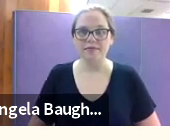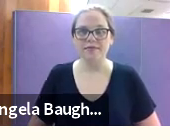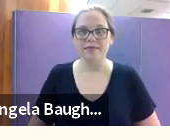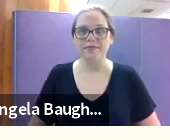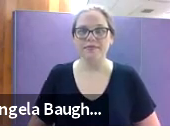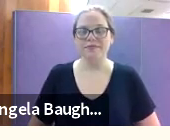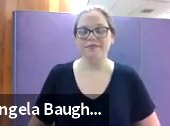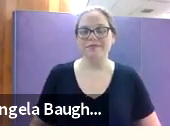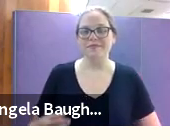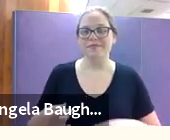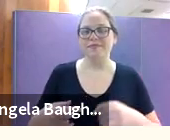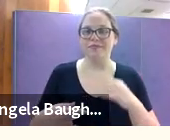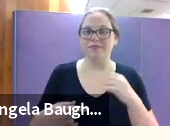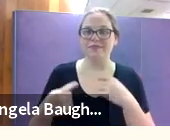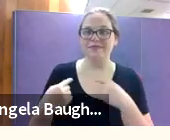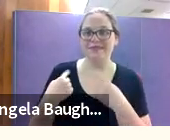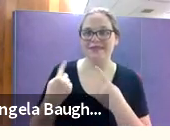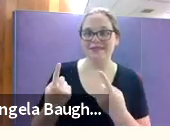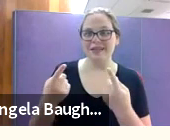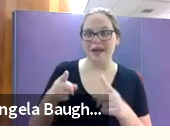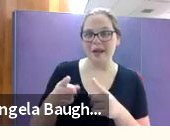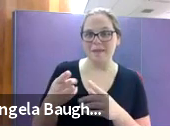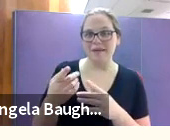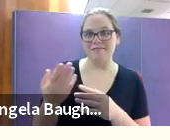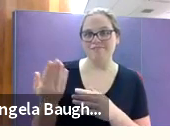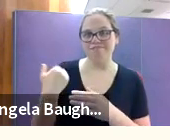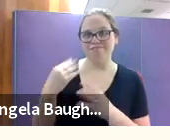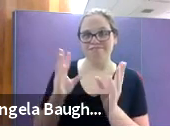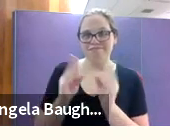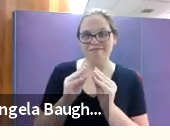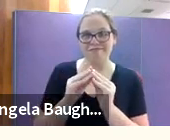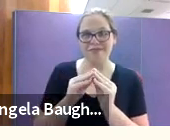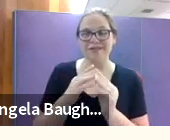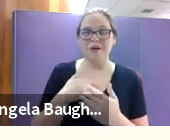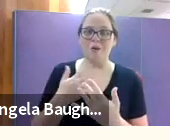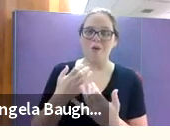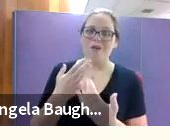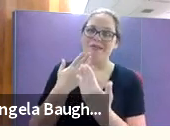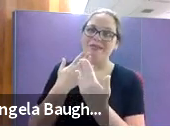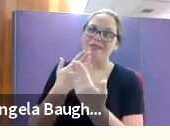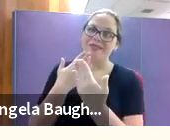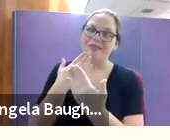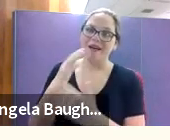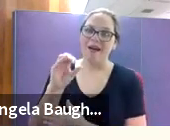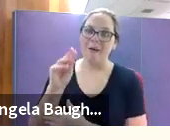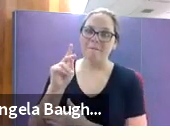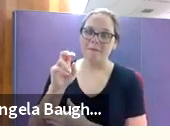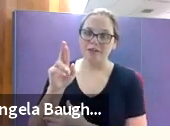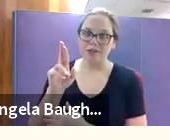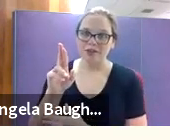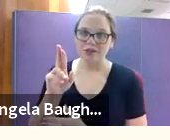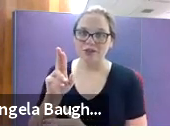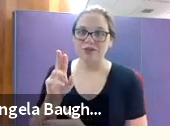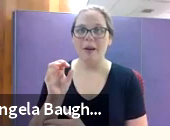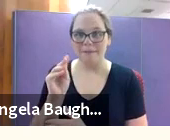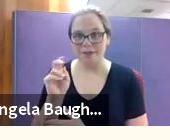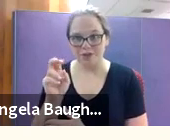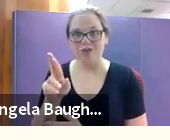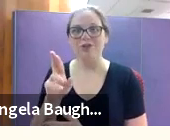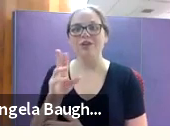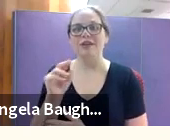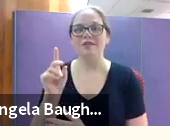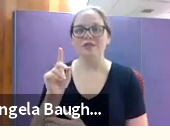Since it happened since the last meeting, I personally would like to thank the commissioner and the DART staff for making the economic relief